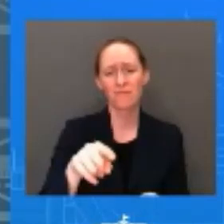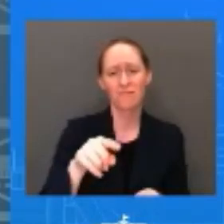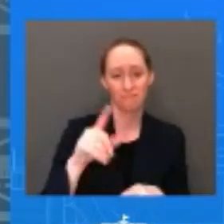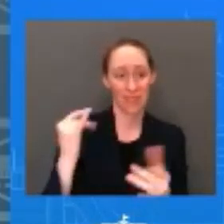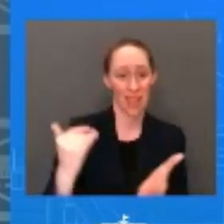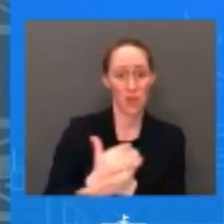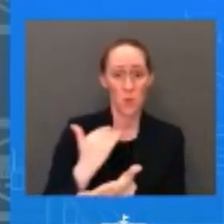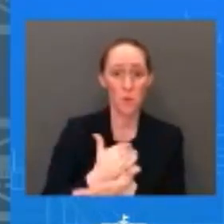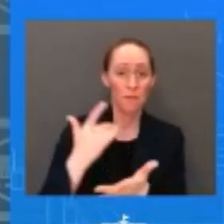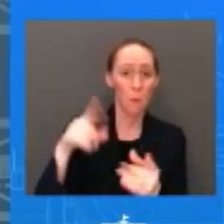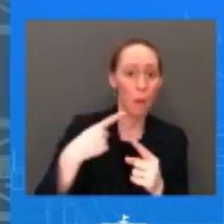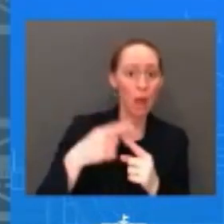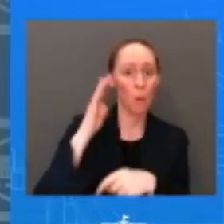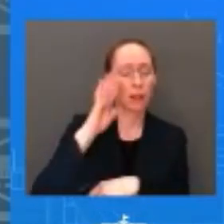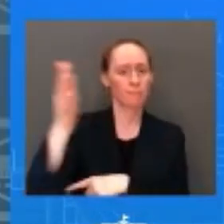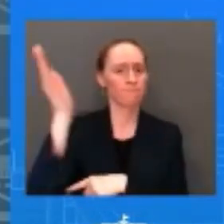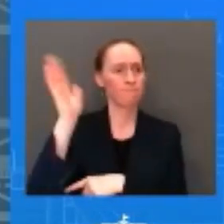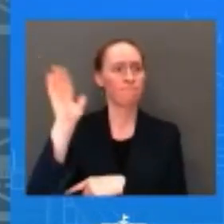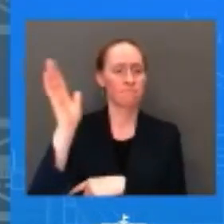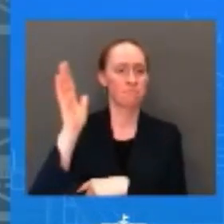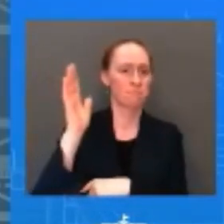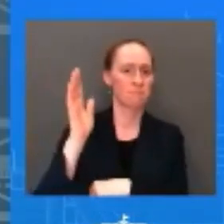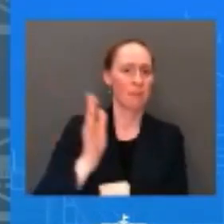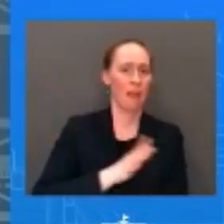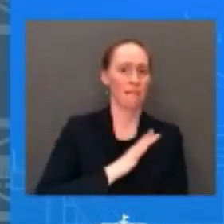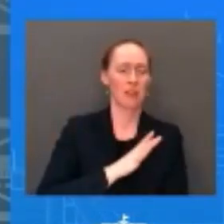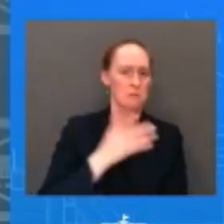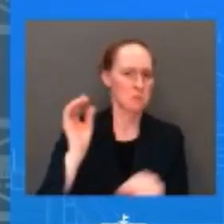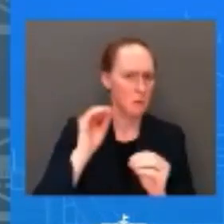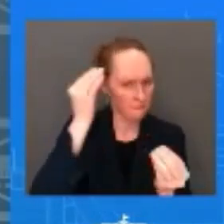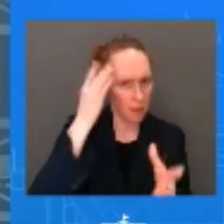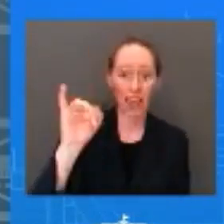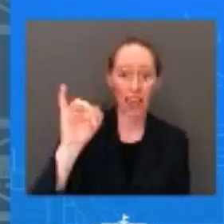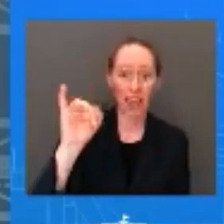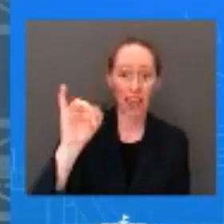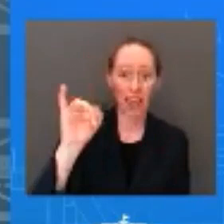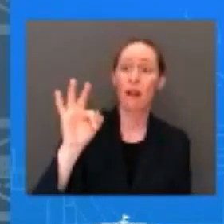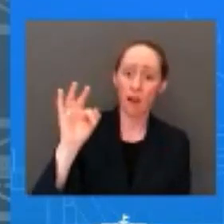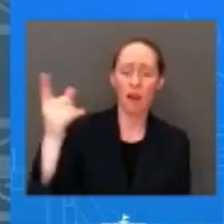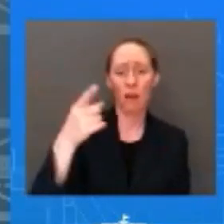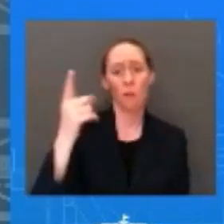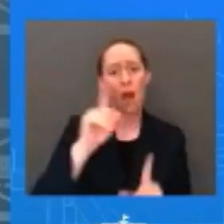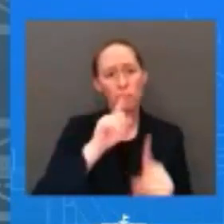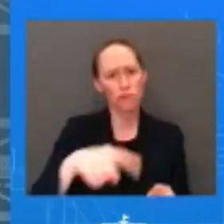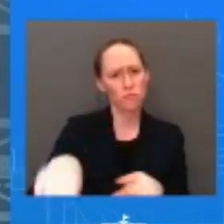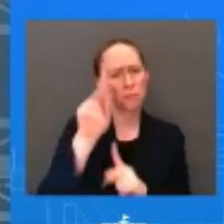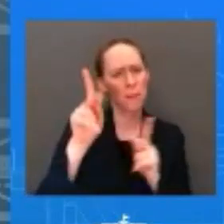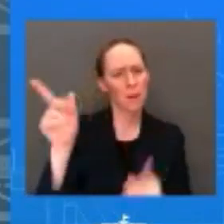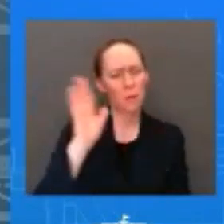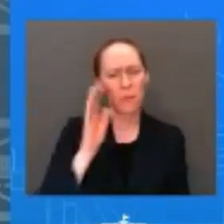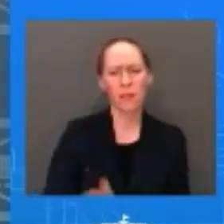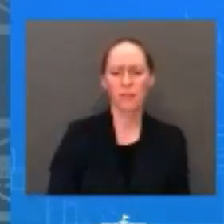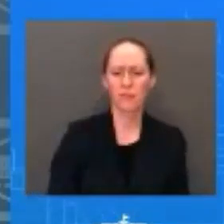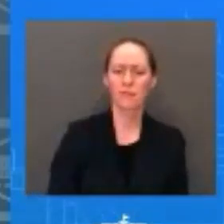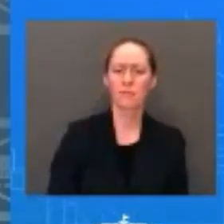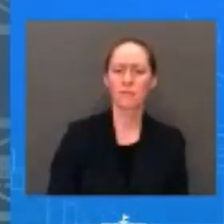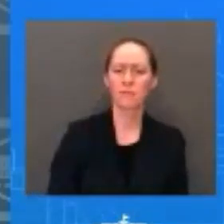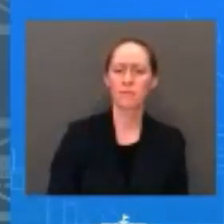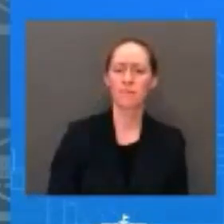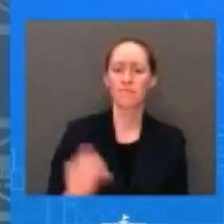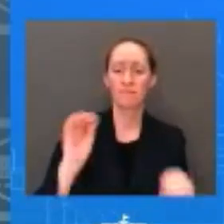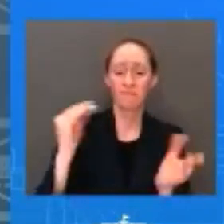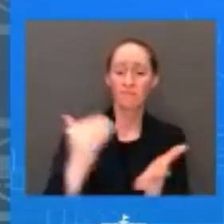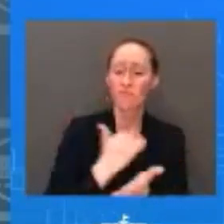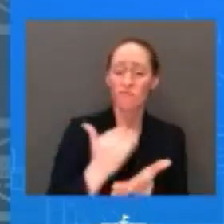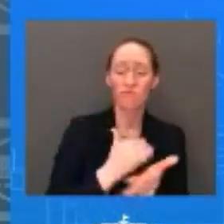Take those questions as he understands on behalf of the American people, as you guys ask questions and do your reporting. Just don't have anything to announce specifically on that question.